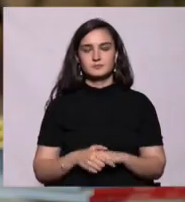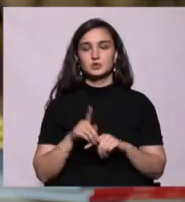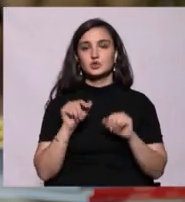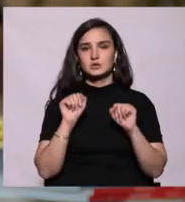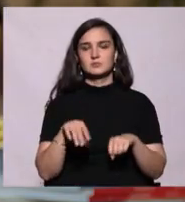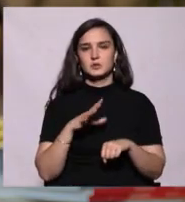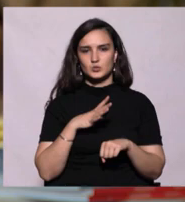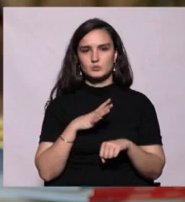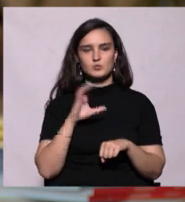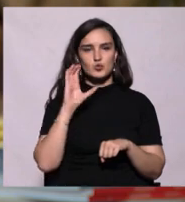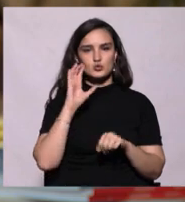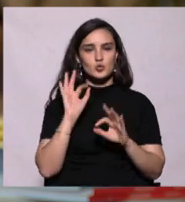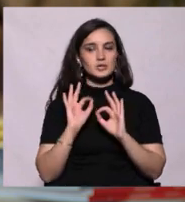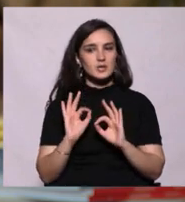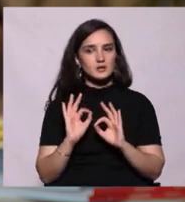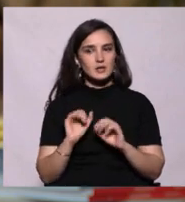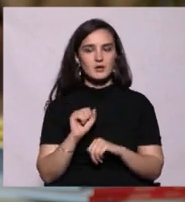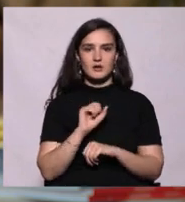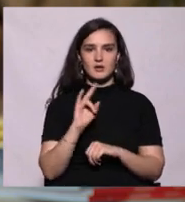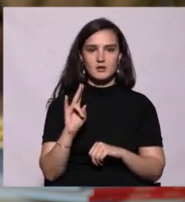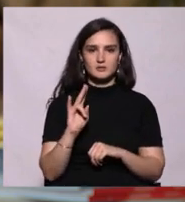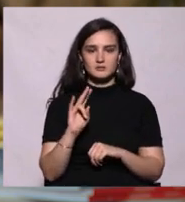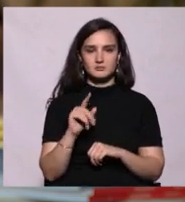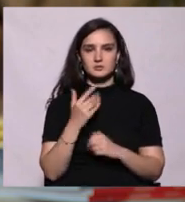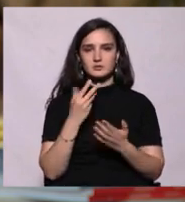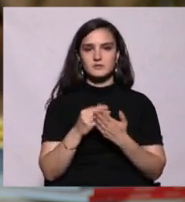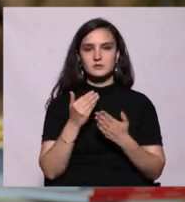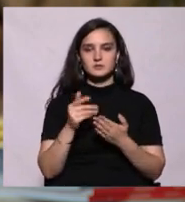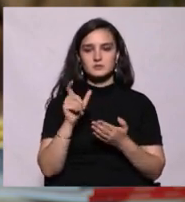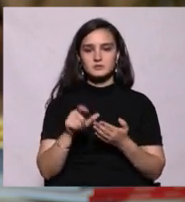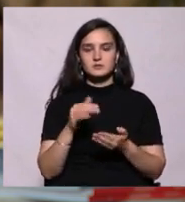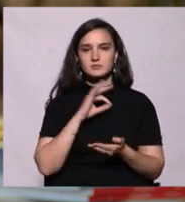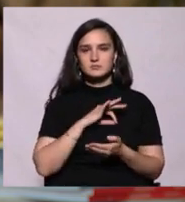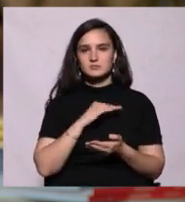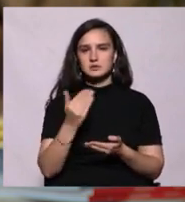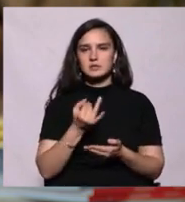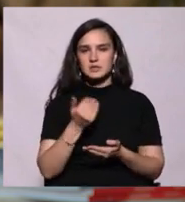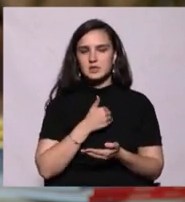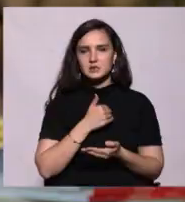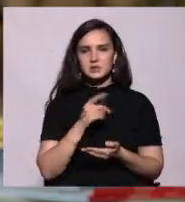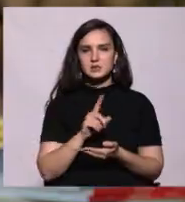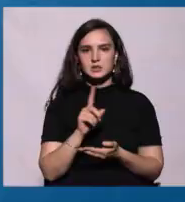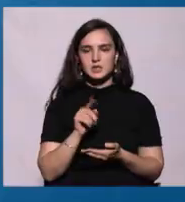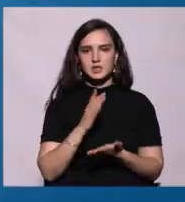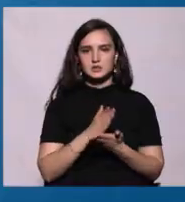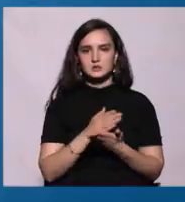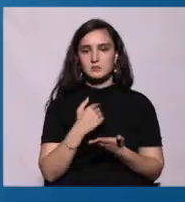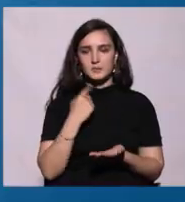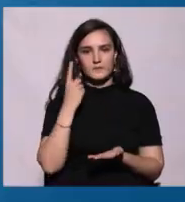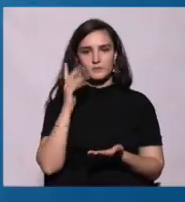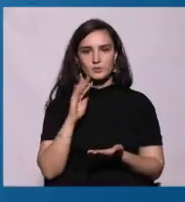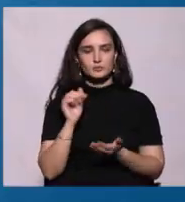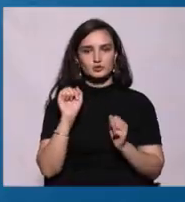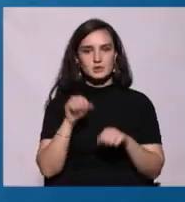could be listen carefully or find out your customer's interests. What do you think, Miss Sophie? Well, I don't think you